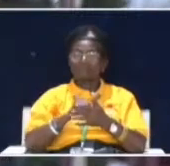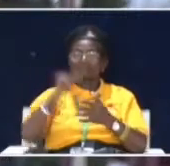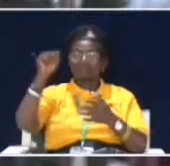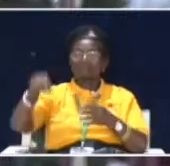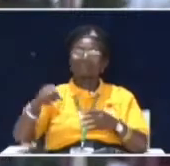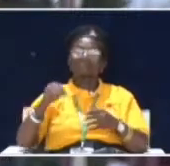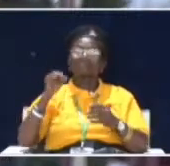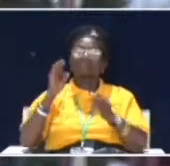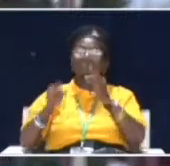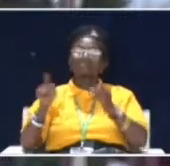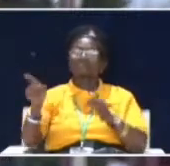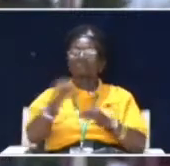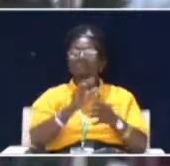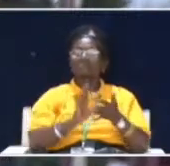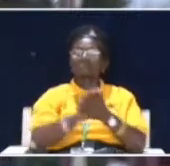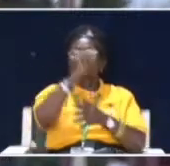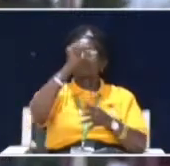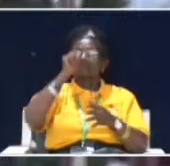If you believe